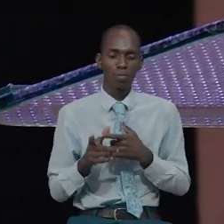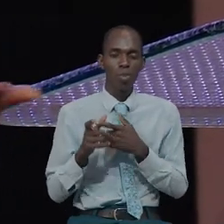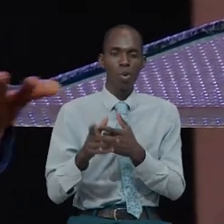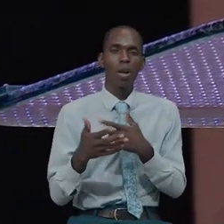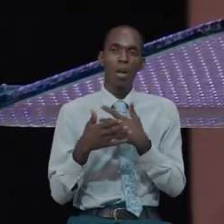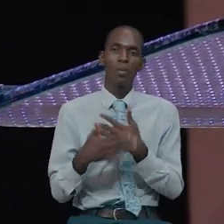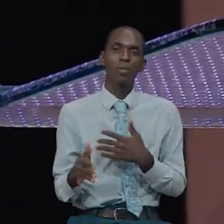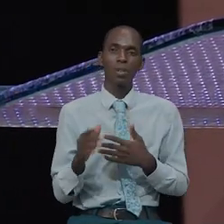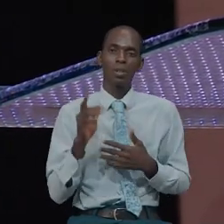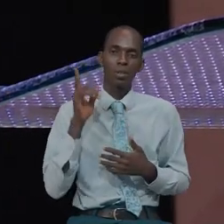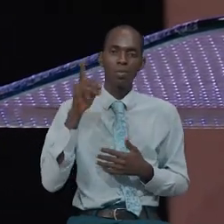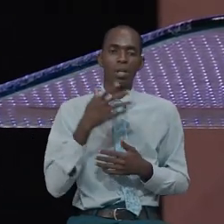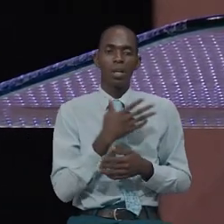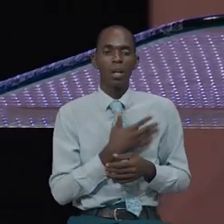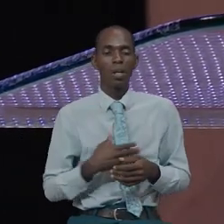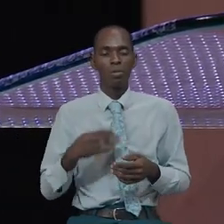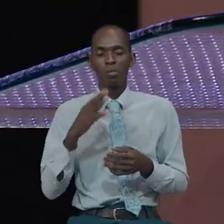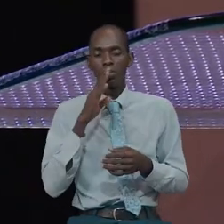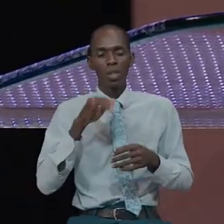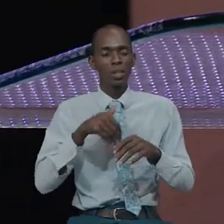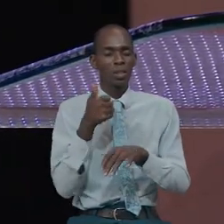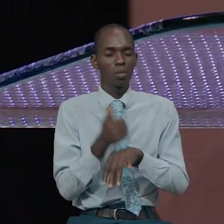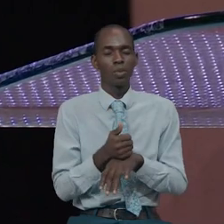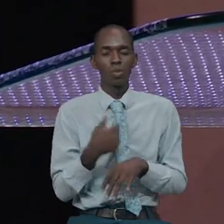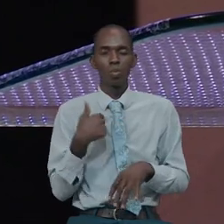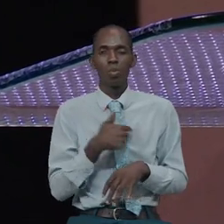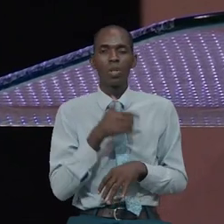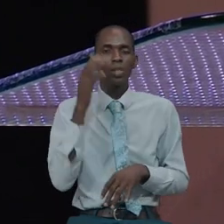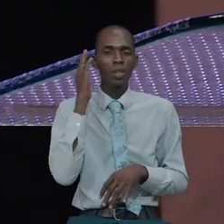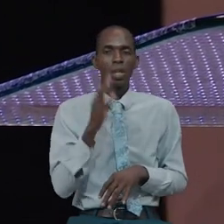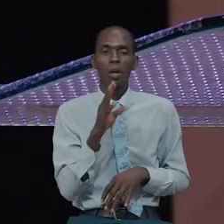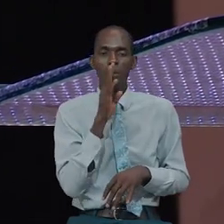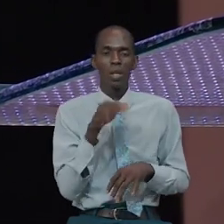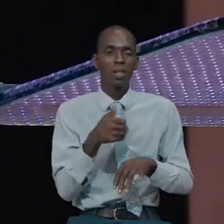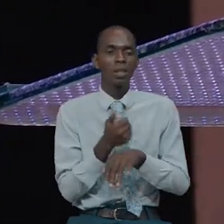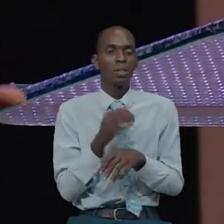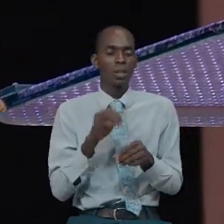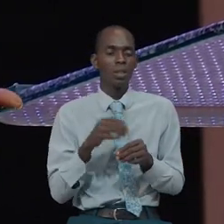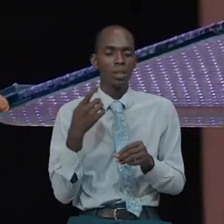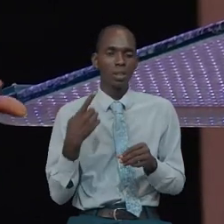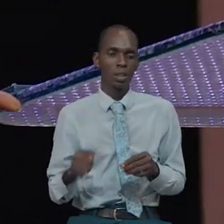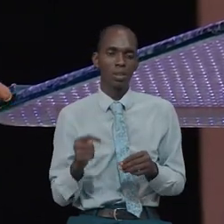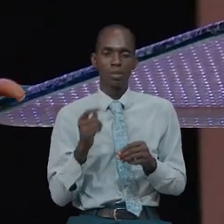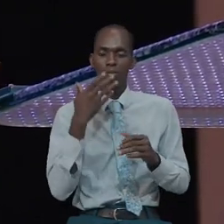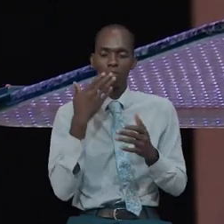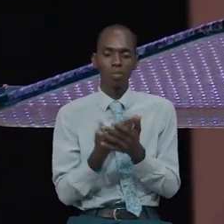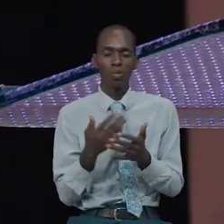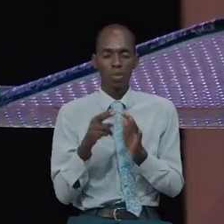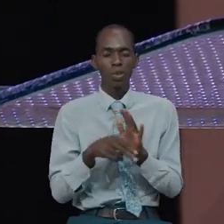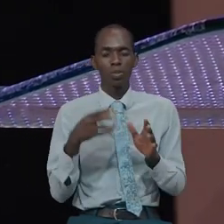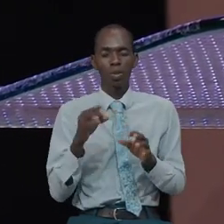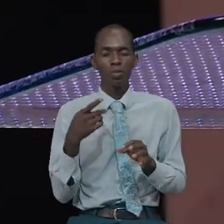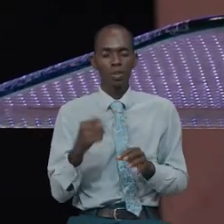an established kingdom. We will be established in the virtues of the kingdom. We come into the kingdom,